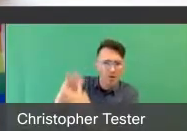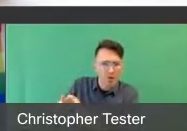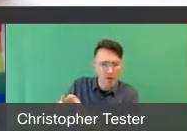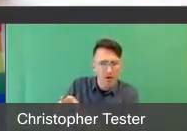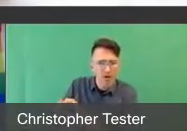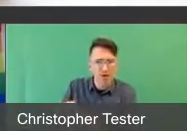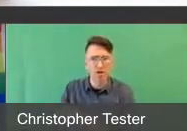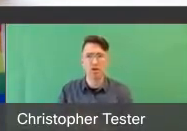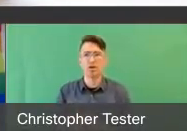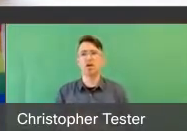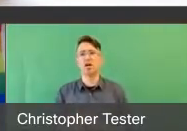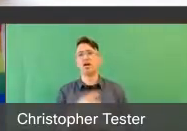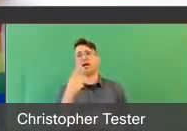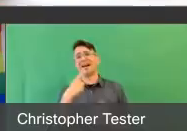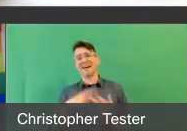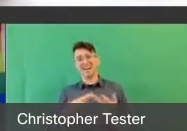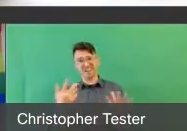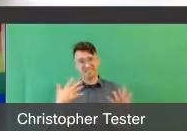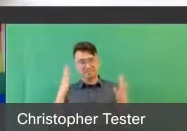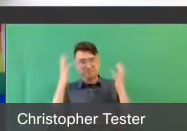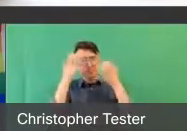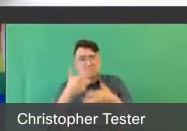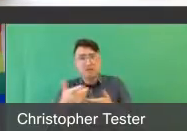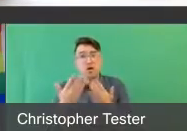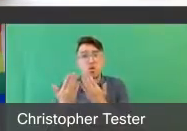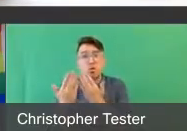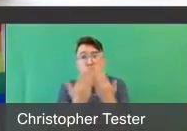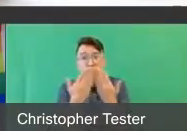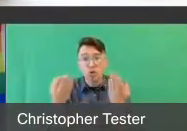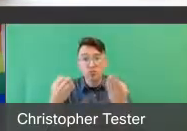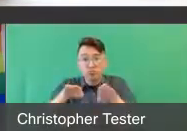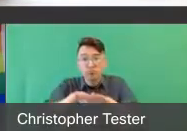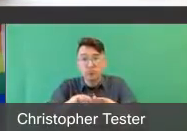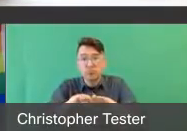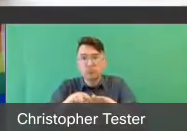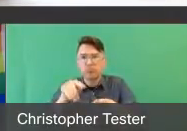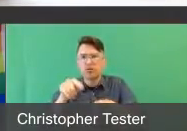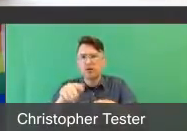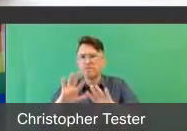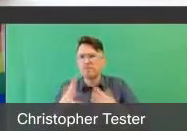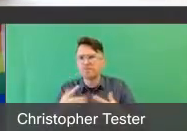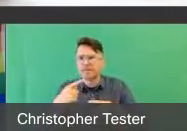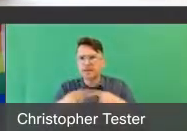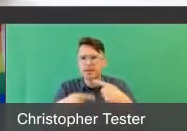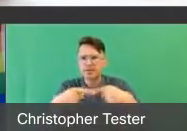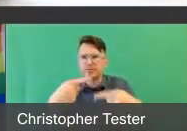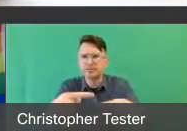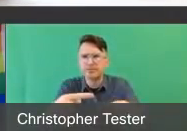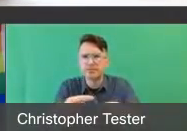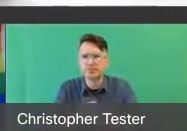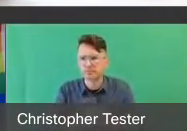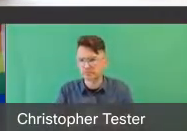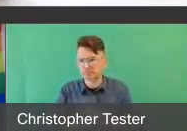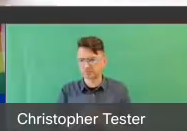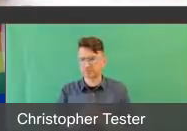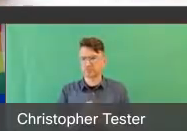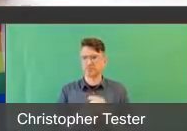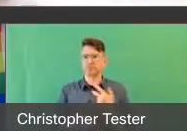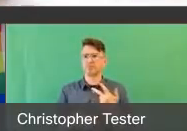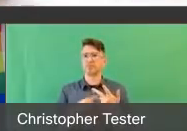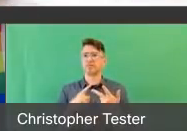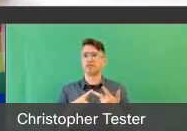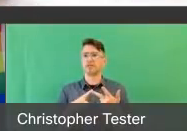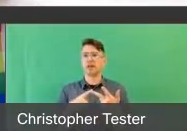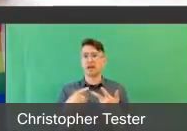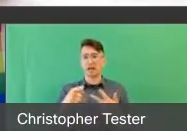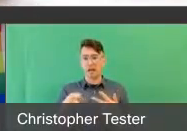continuity of education, but also on the psychological well-being of children and young people